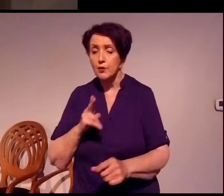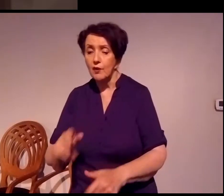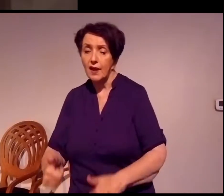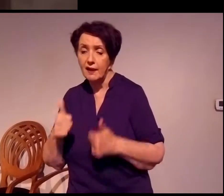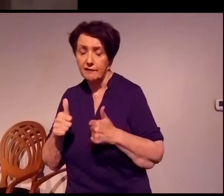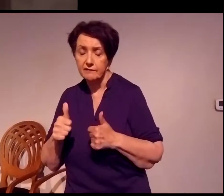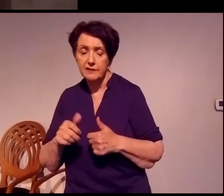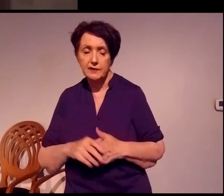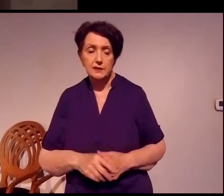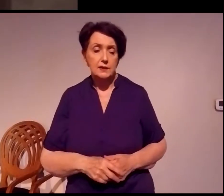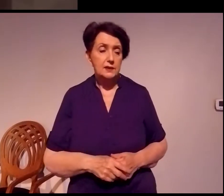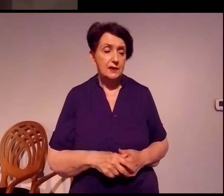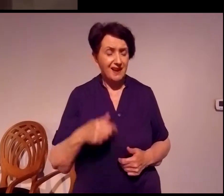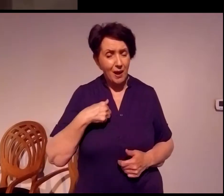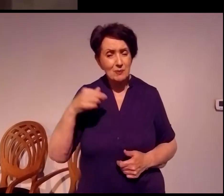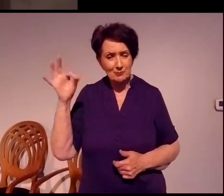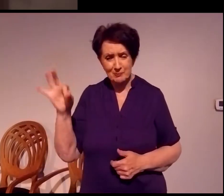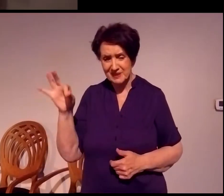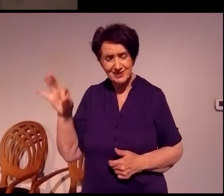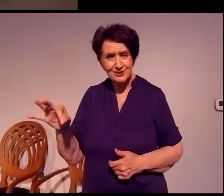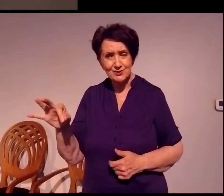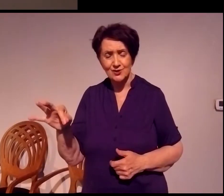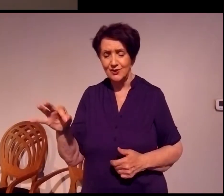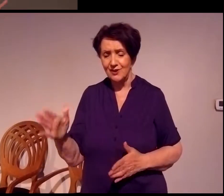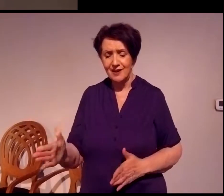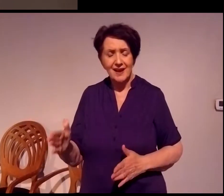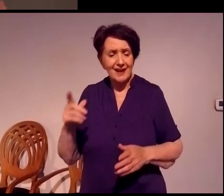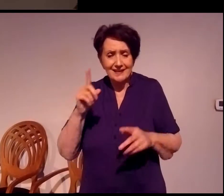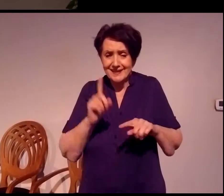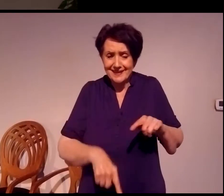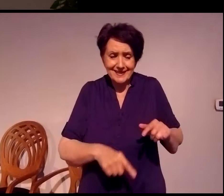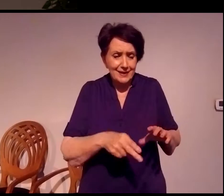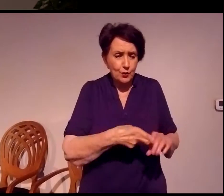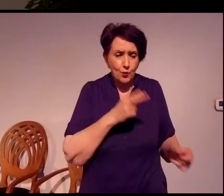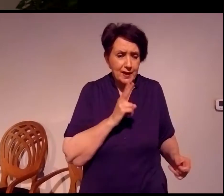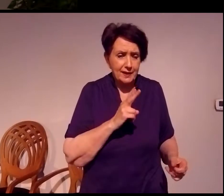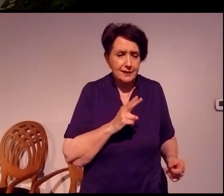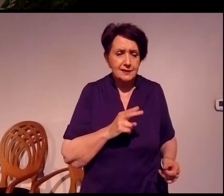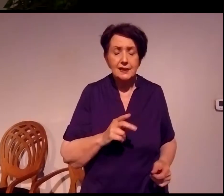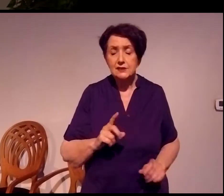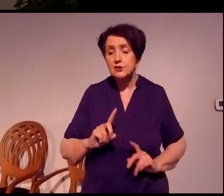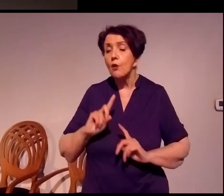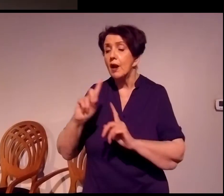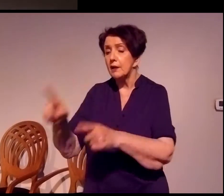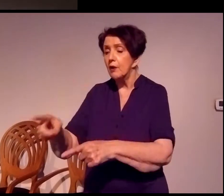go in and I say to the senior minister, I need to pull back a little.